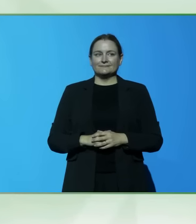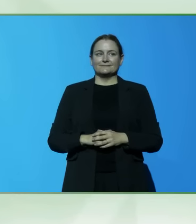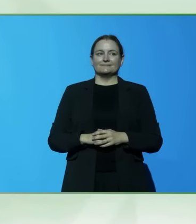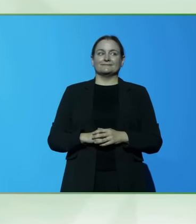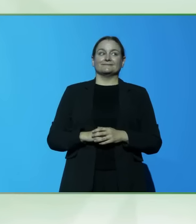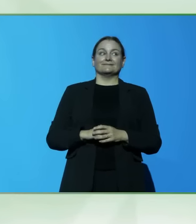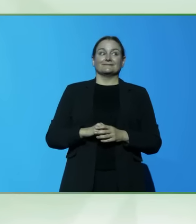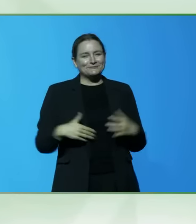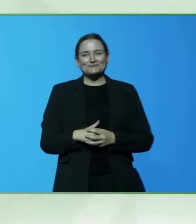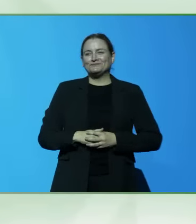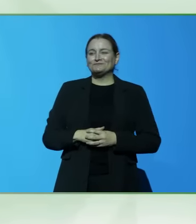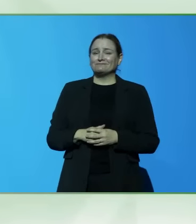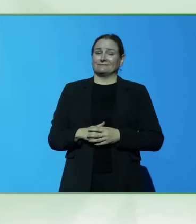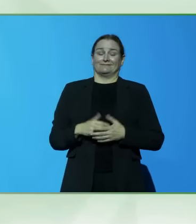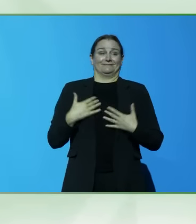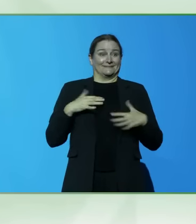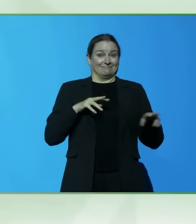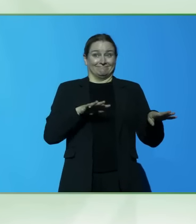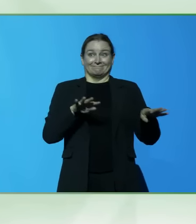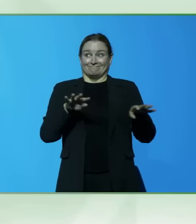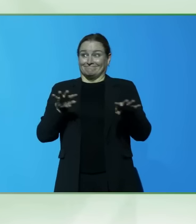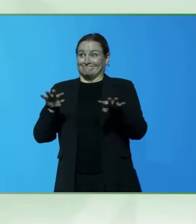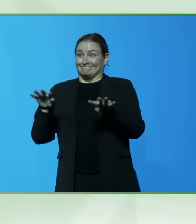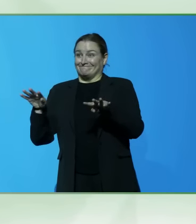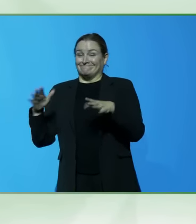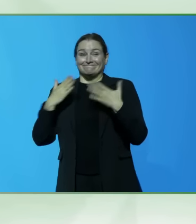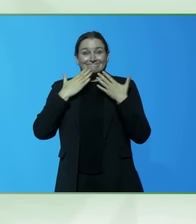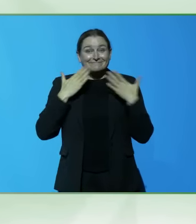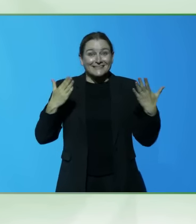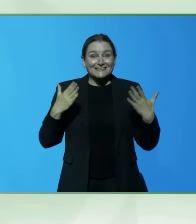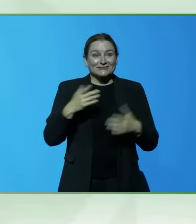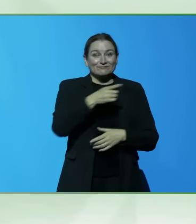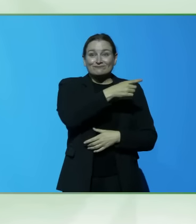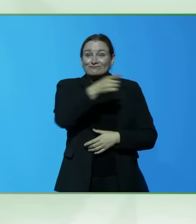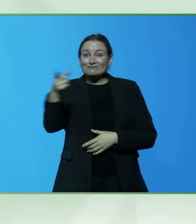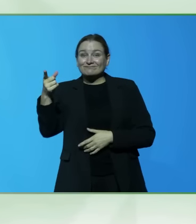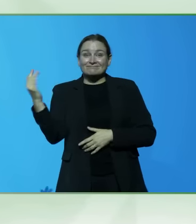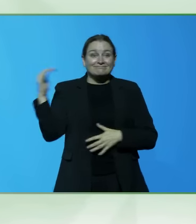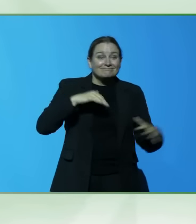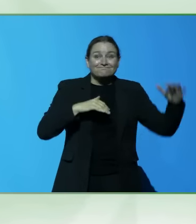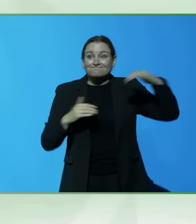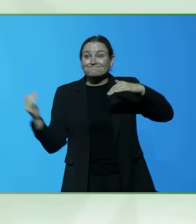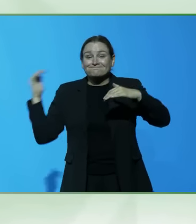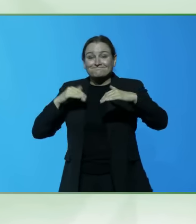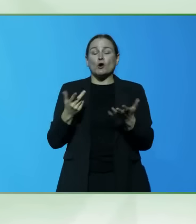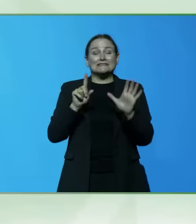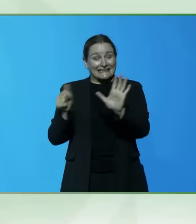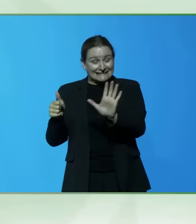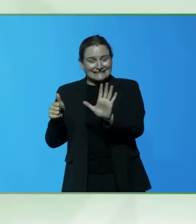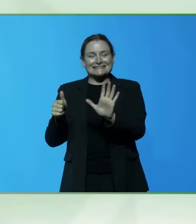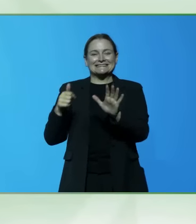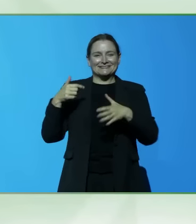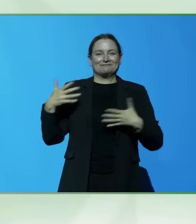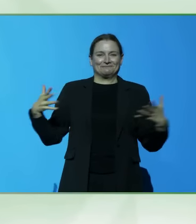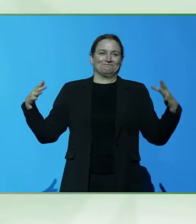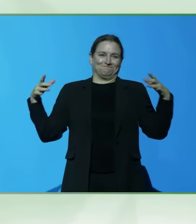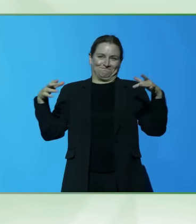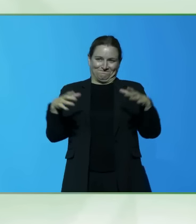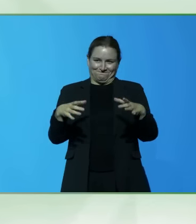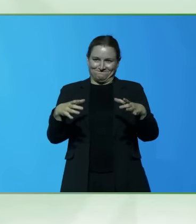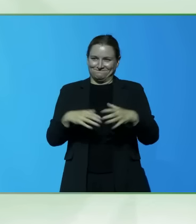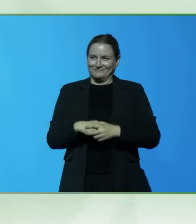Wow. Thank you so much that you all arrived safely to Vienna. Thank you so much. She is